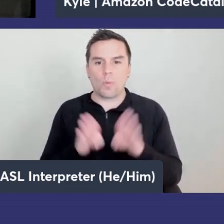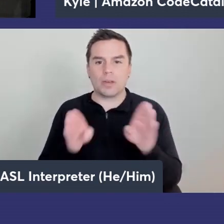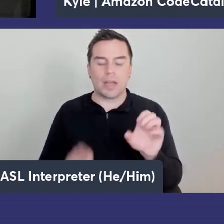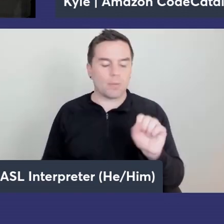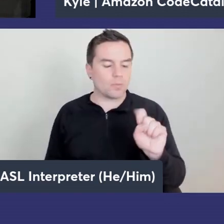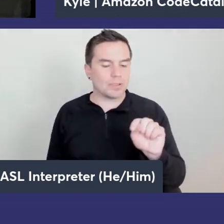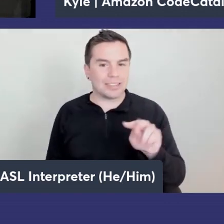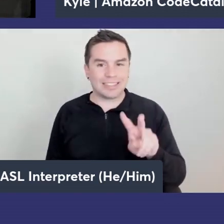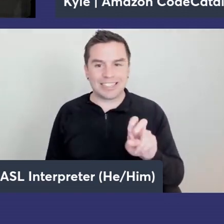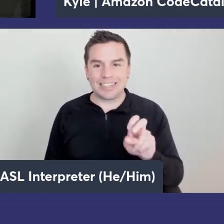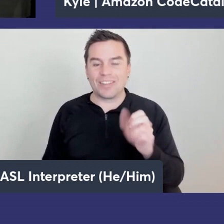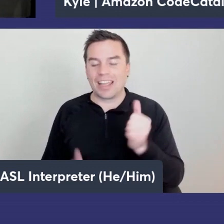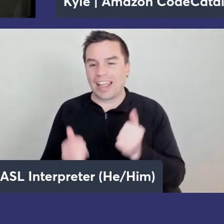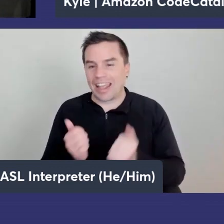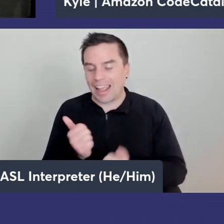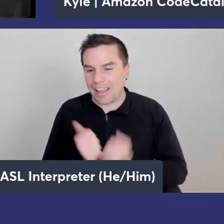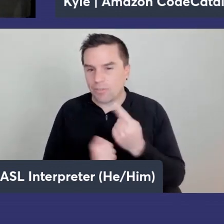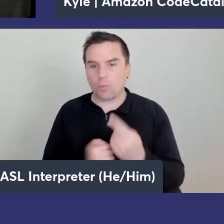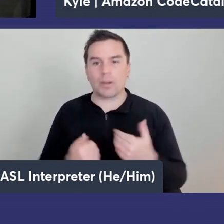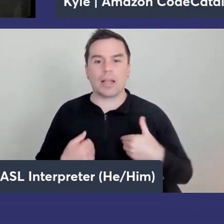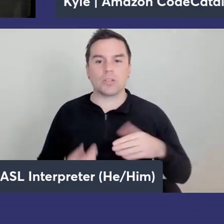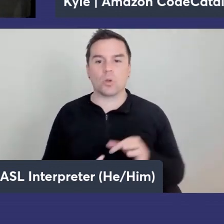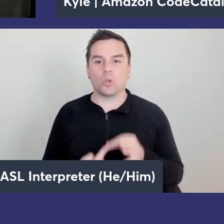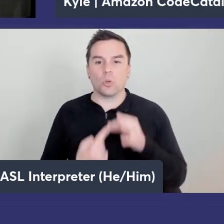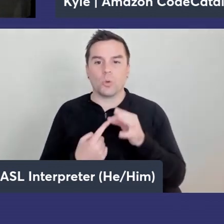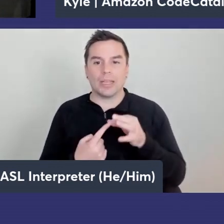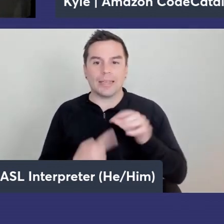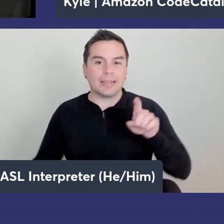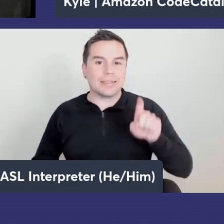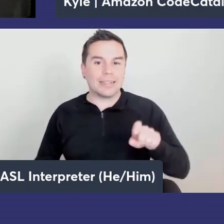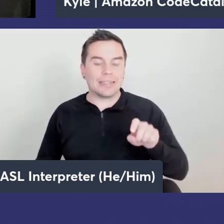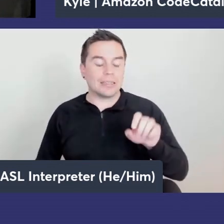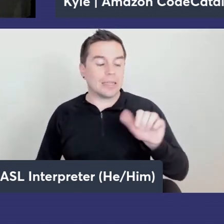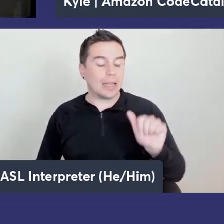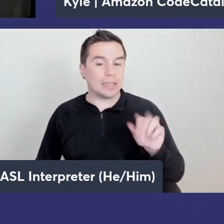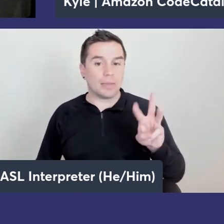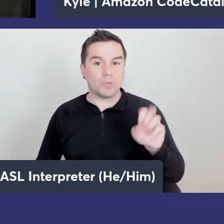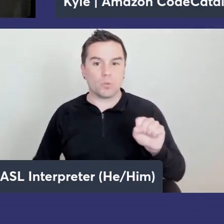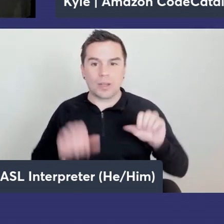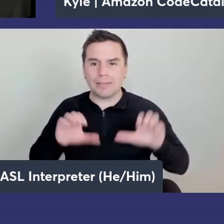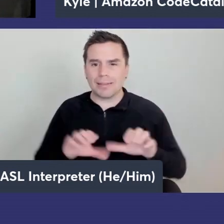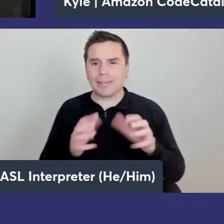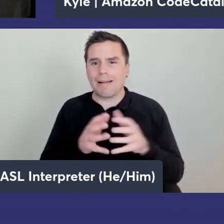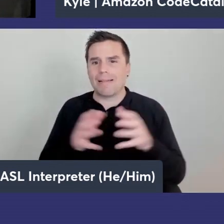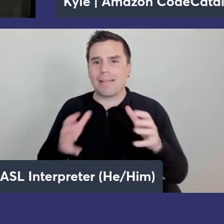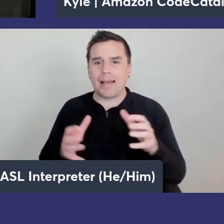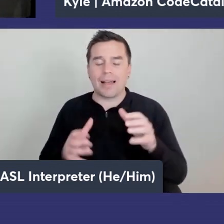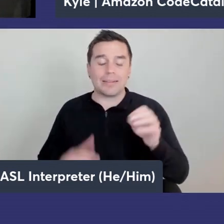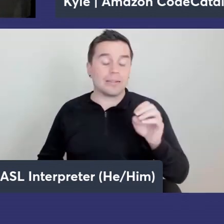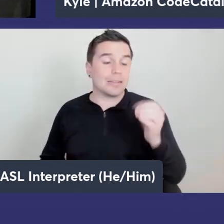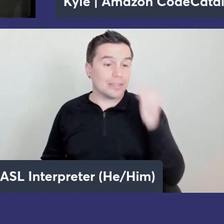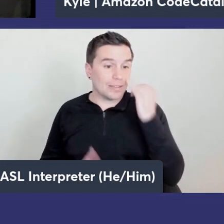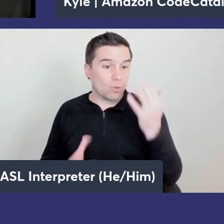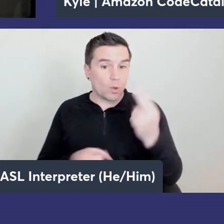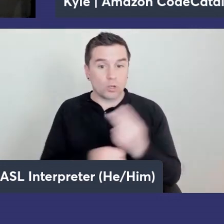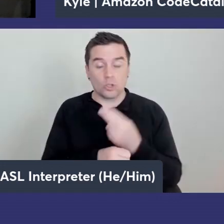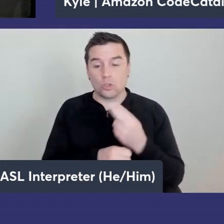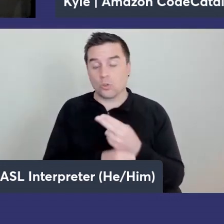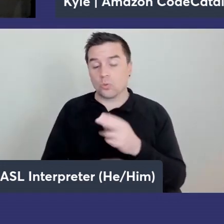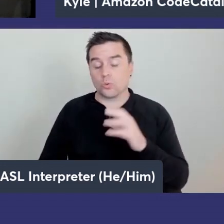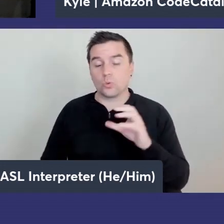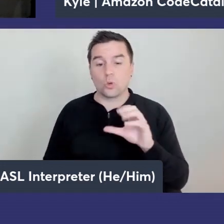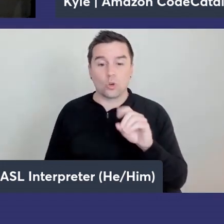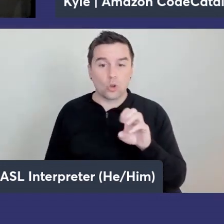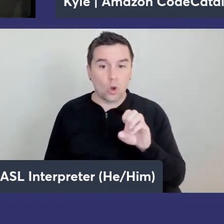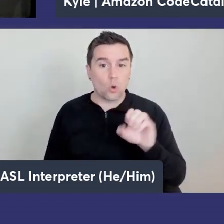and AWS does a lot. Totally. And whether that's ECR you want to use, whether that's Code Artifact you like to be using, or EFS,